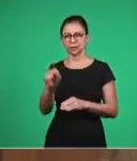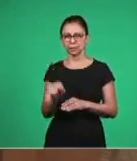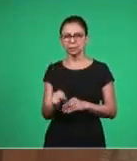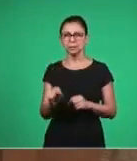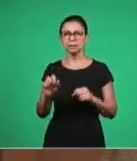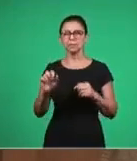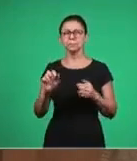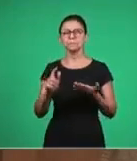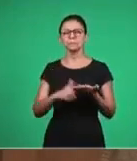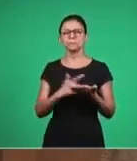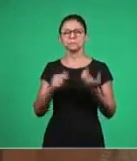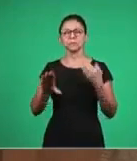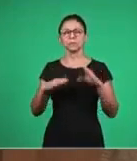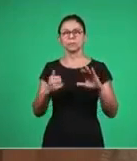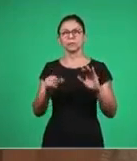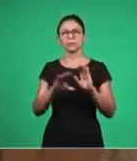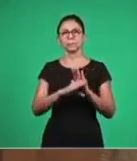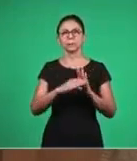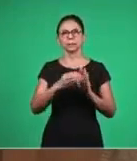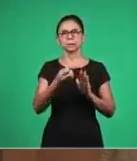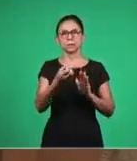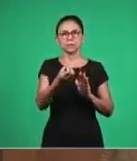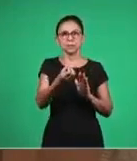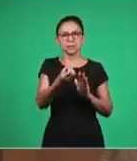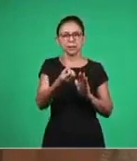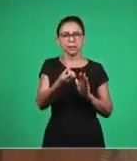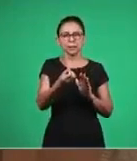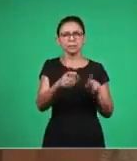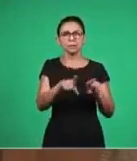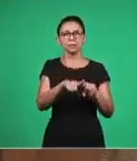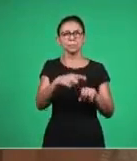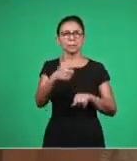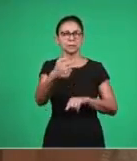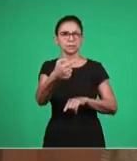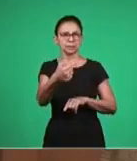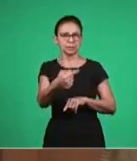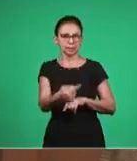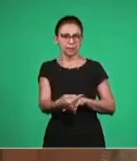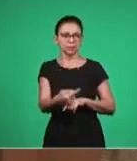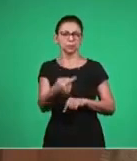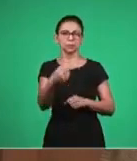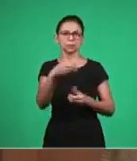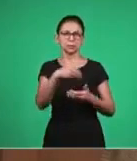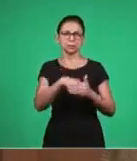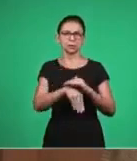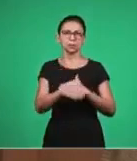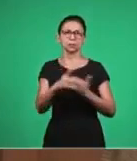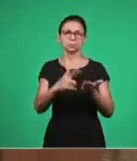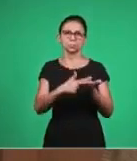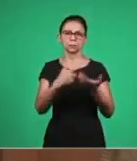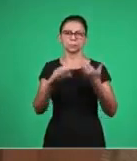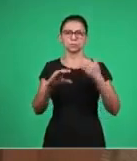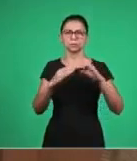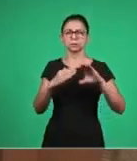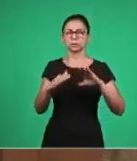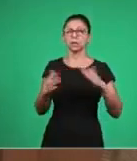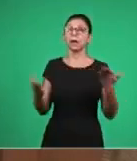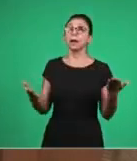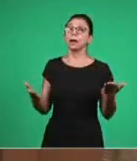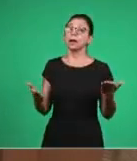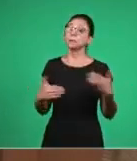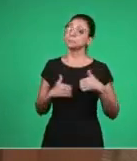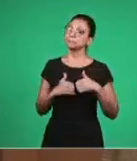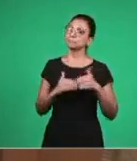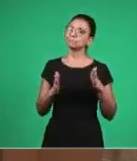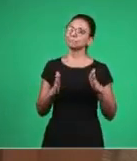Solomon. And so the questions will be talked about today in Songs of Solomon.